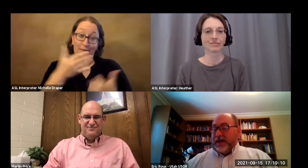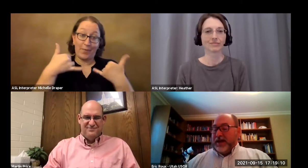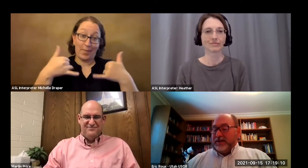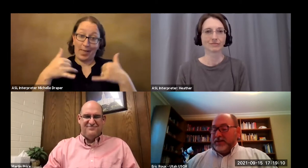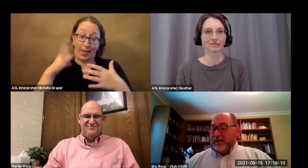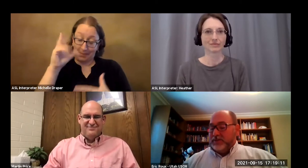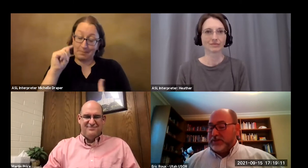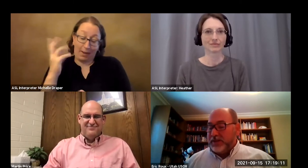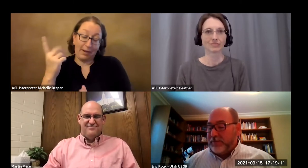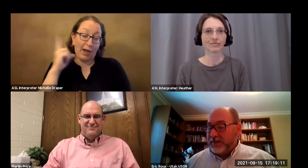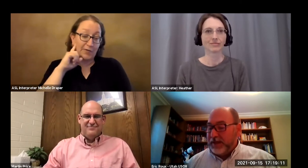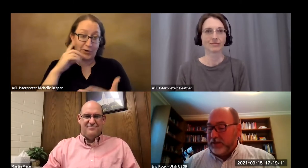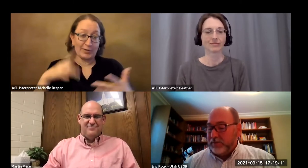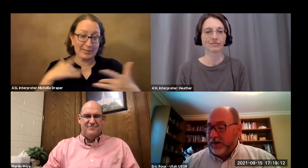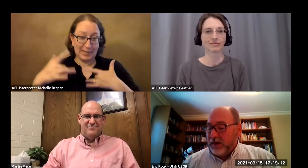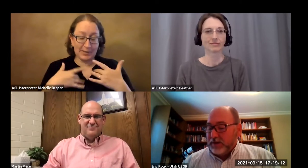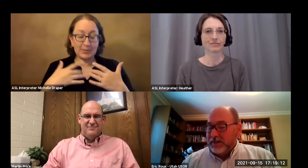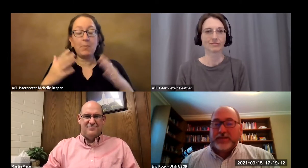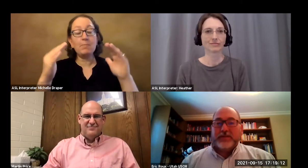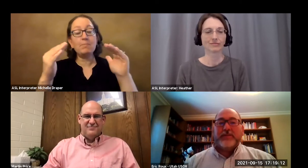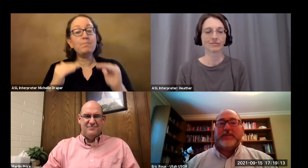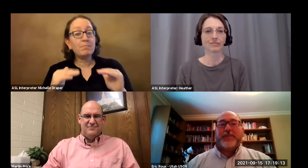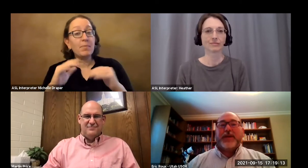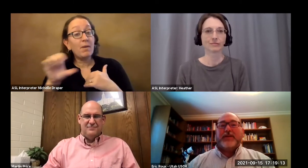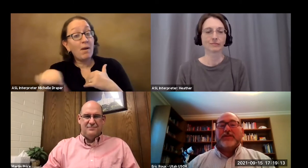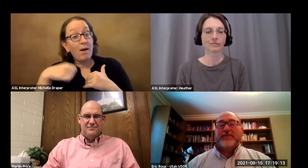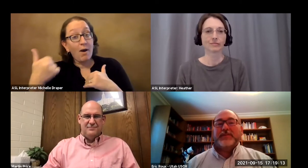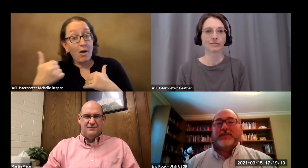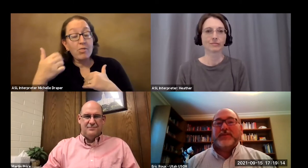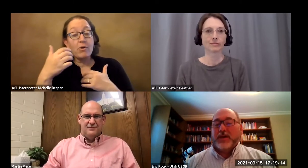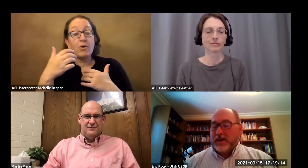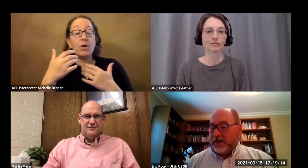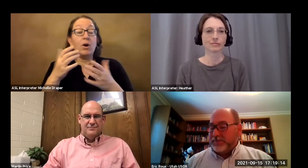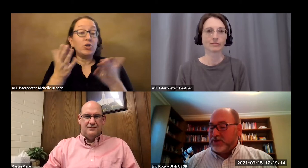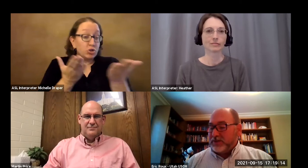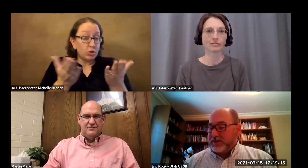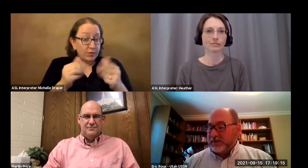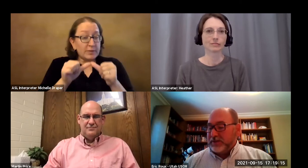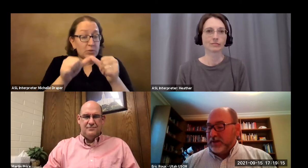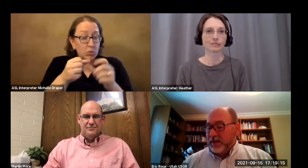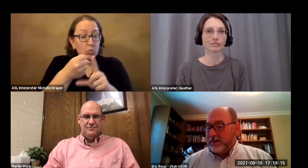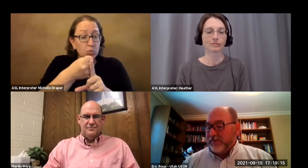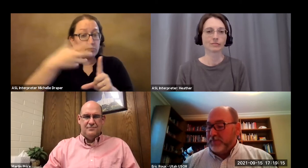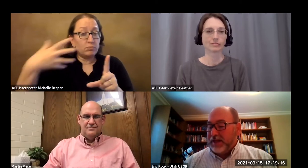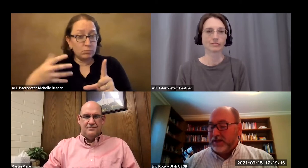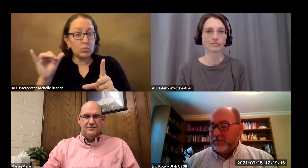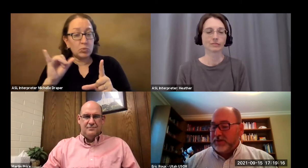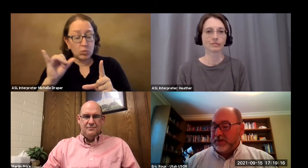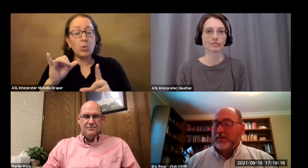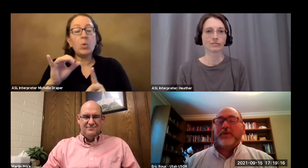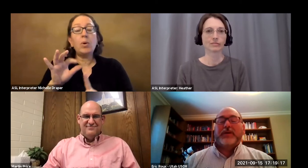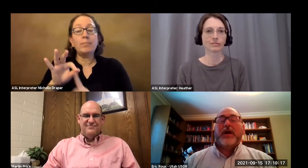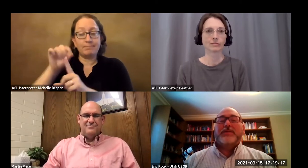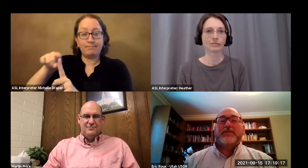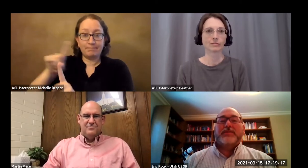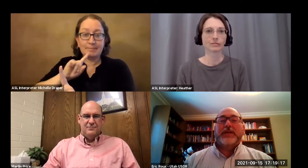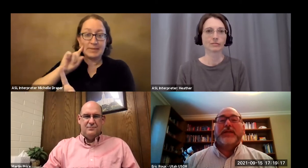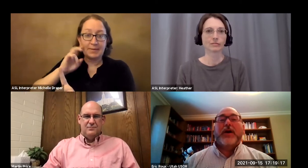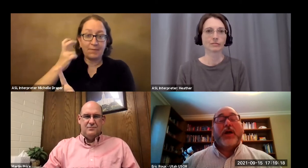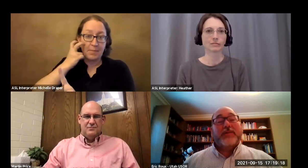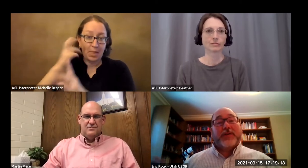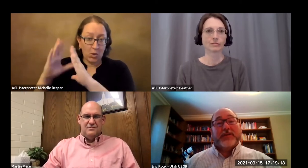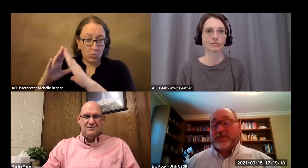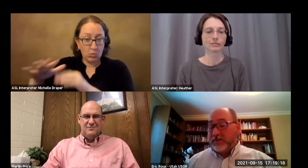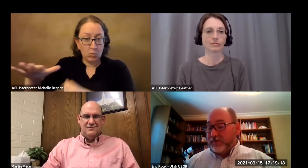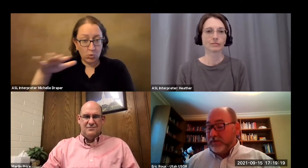Addition to that, just an update, we are continuing to expand our services, especially to the deafblind community, but also looking